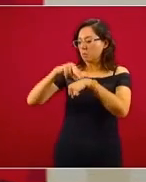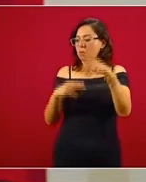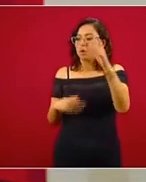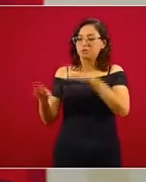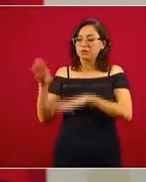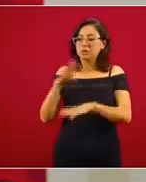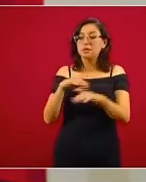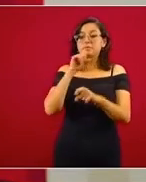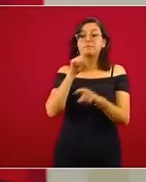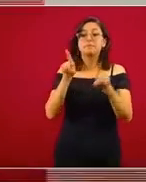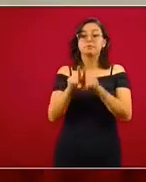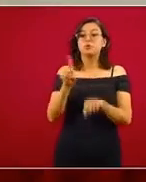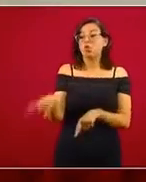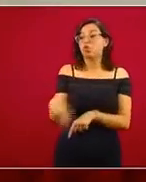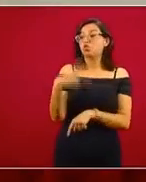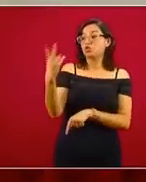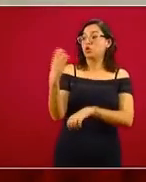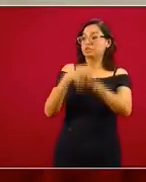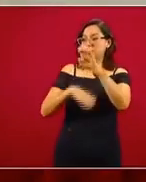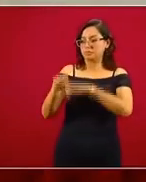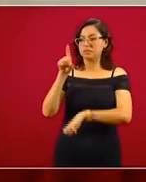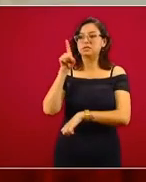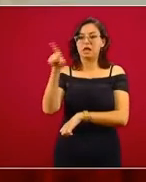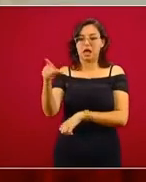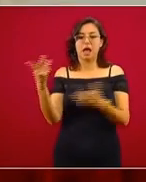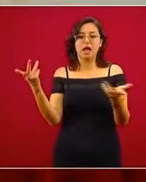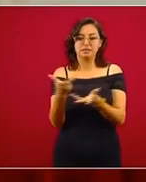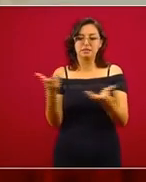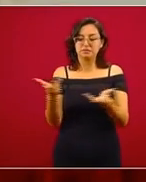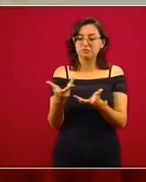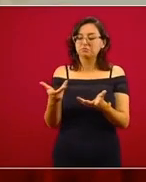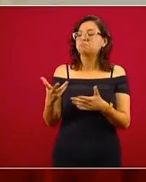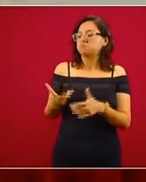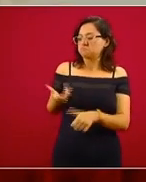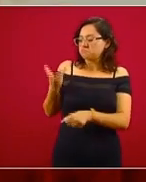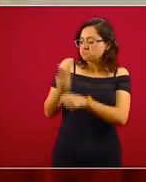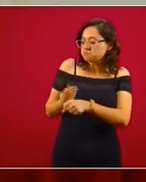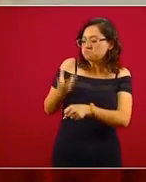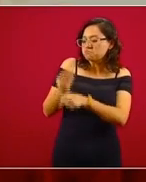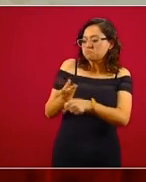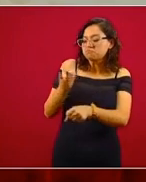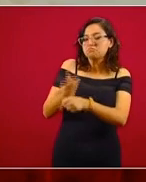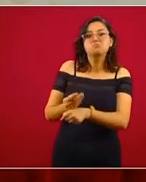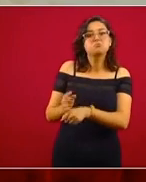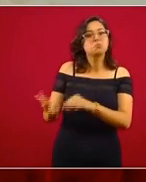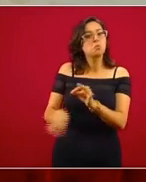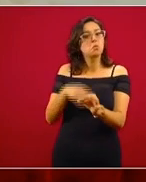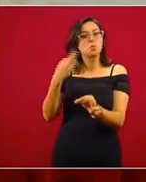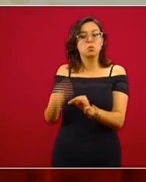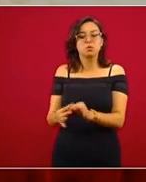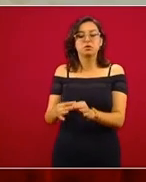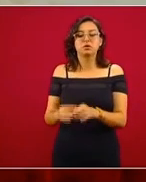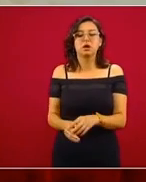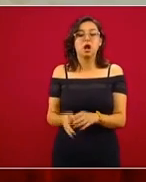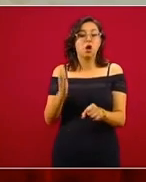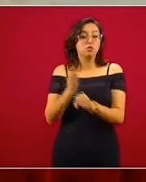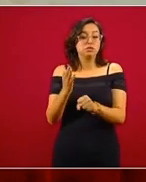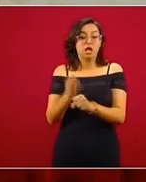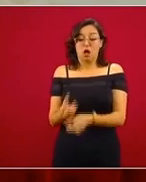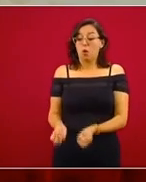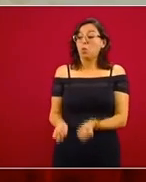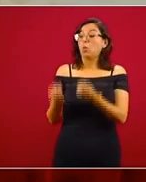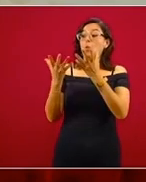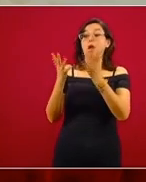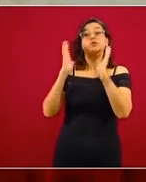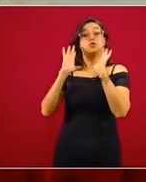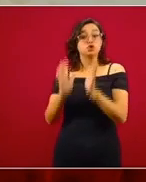contracts for 2 ventilator manufacturers, and we also asked them to help us repair the ventilators that we already have.